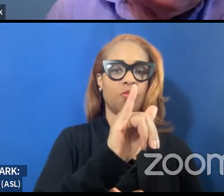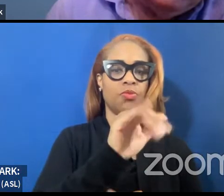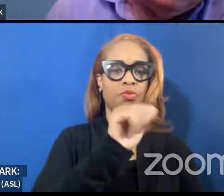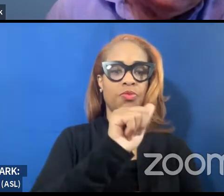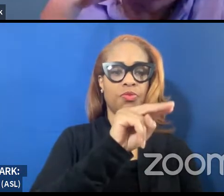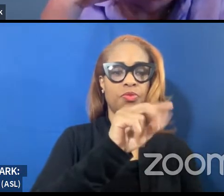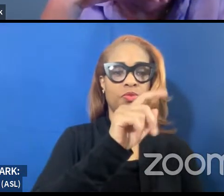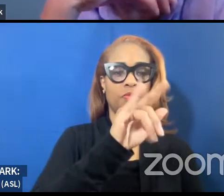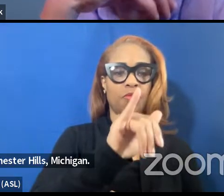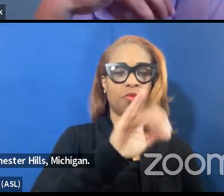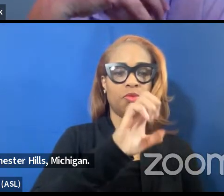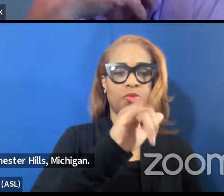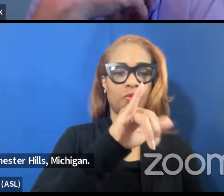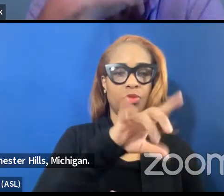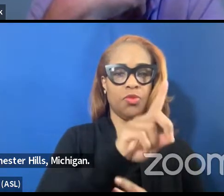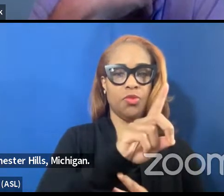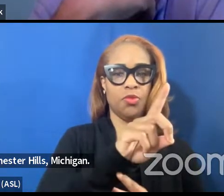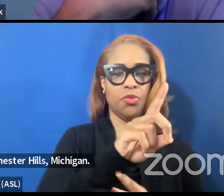anthony eid